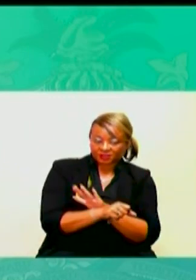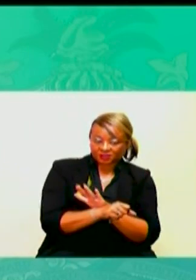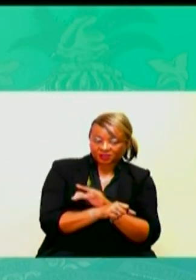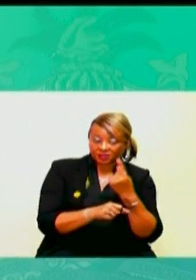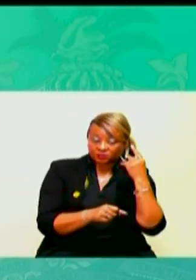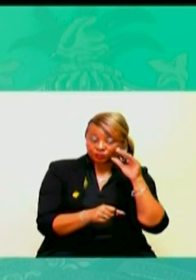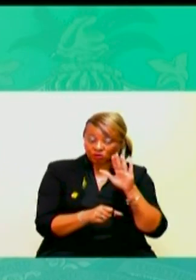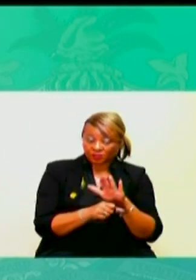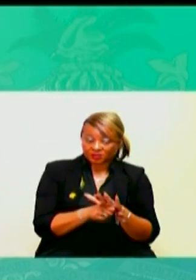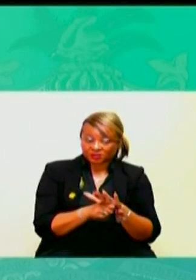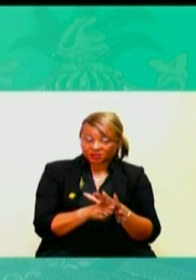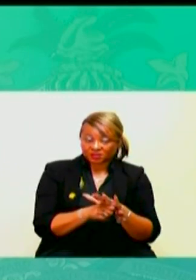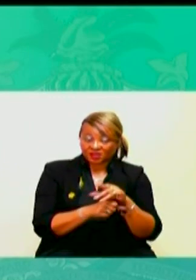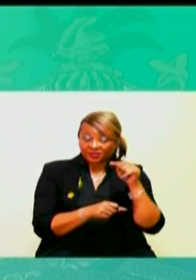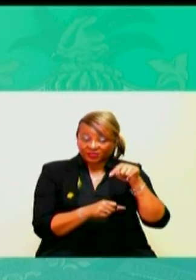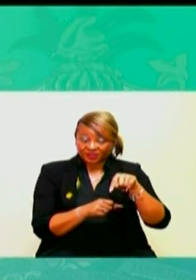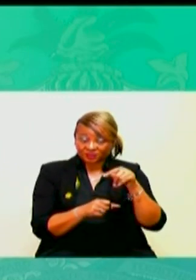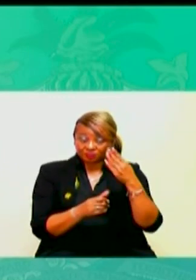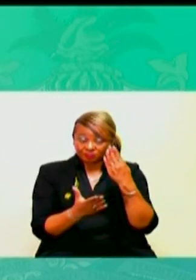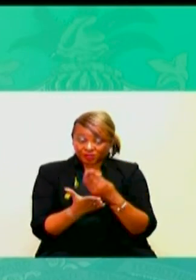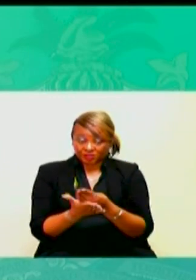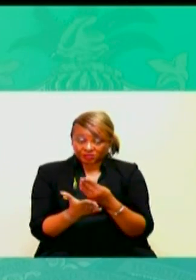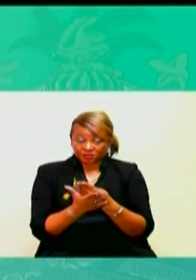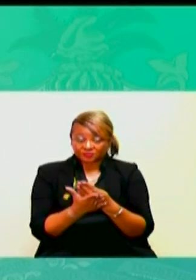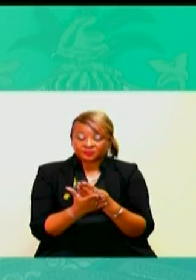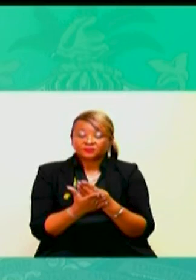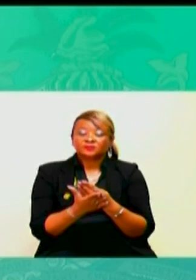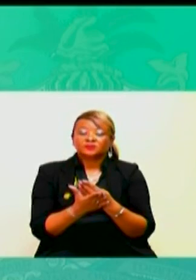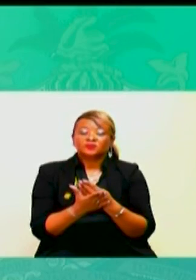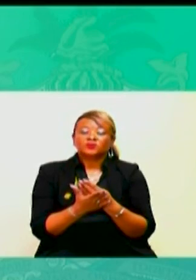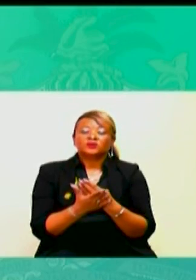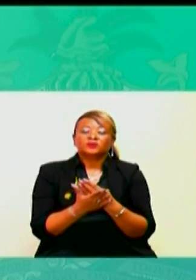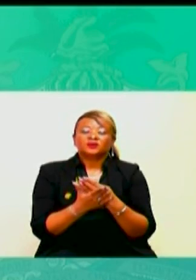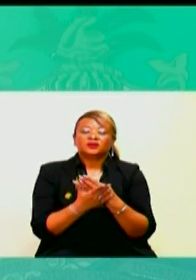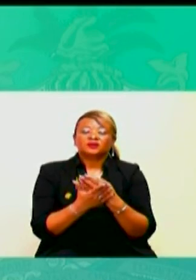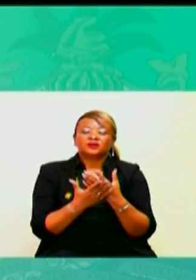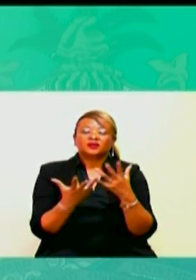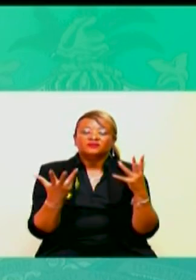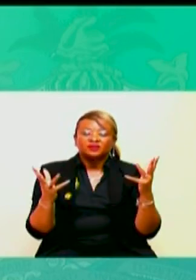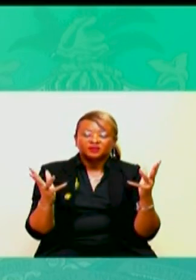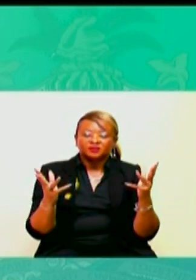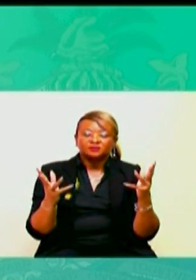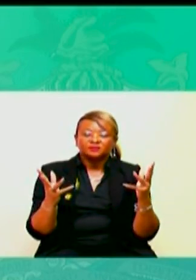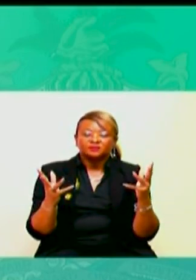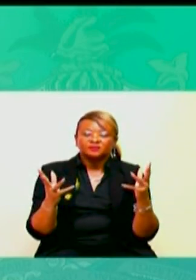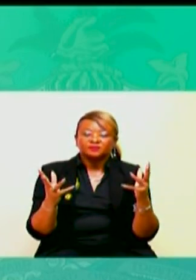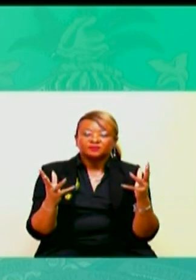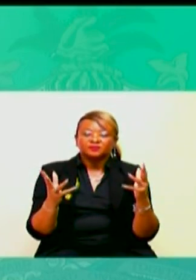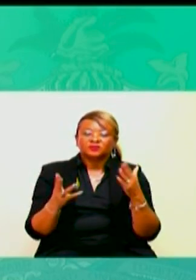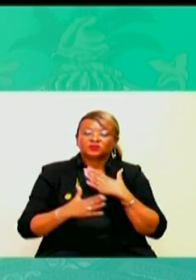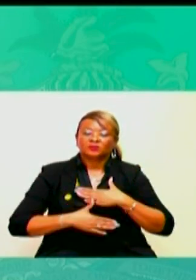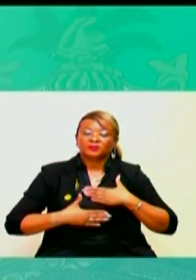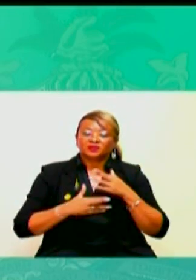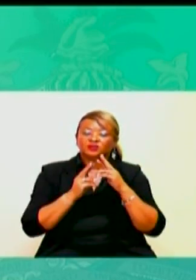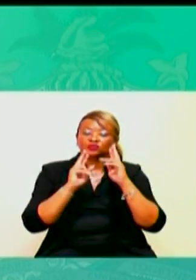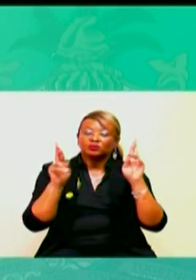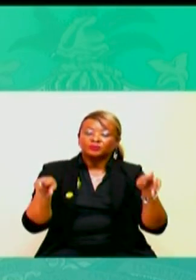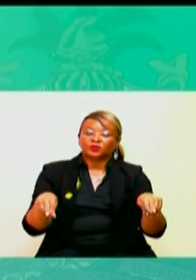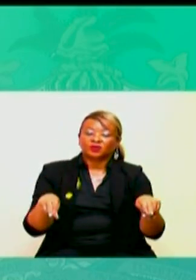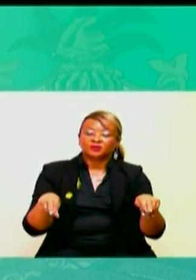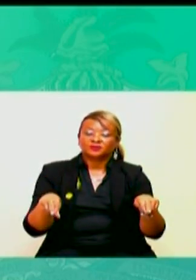me that in this budget, we will see that facility construction begin completed. So I'm very pleased to report that to Green Hill.